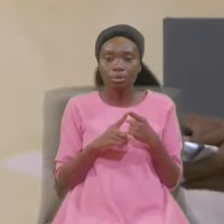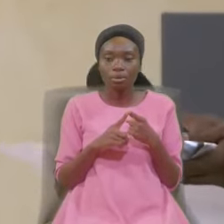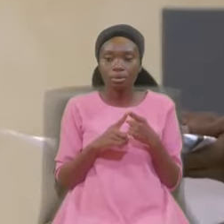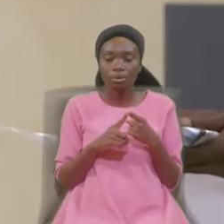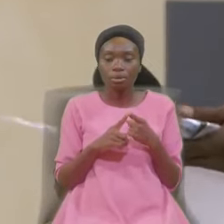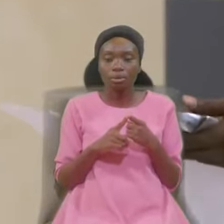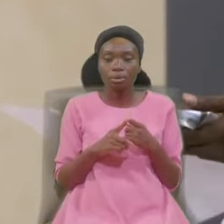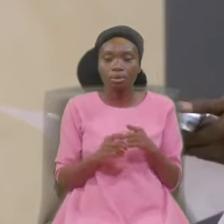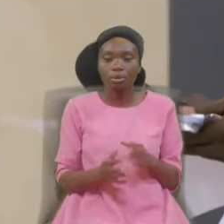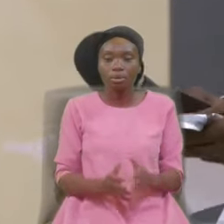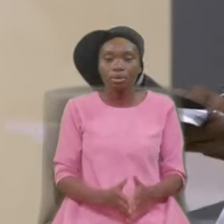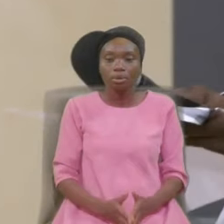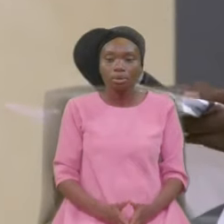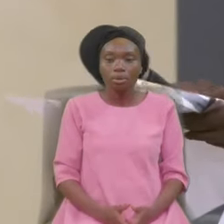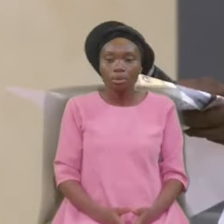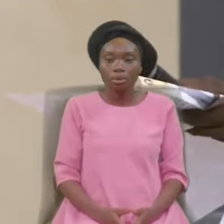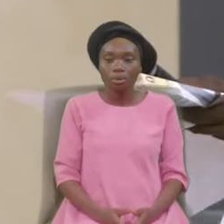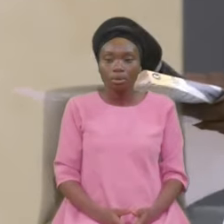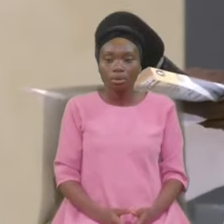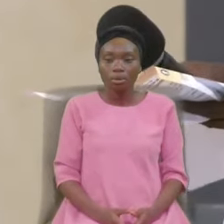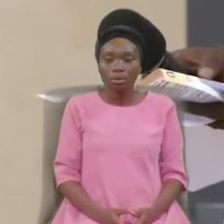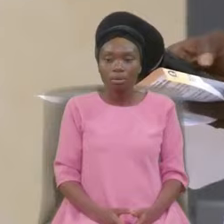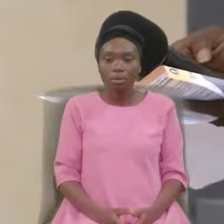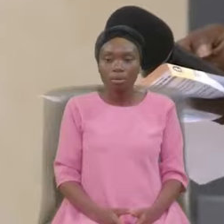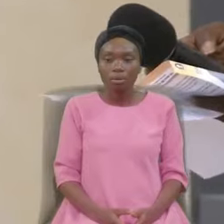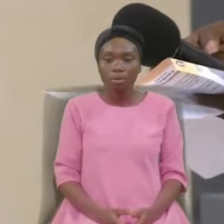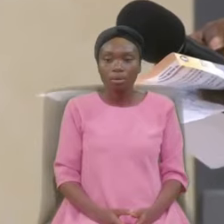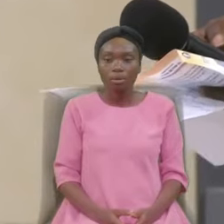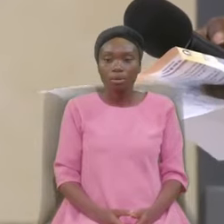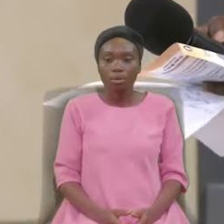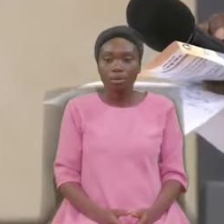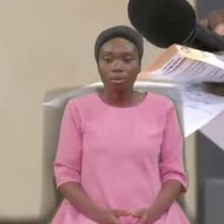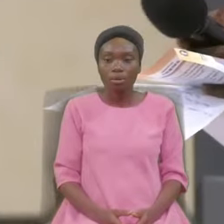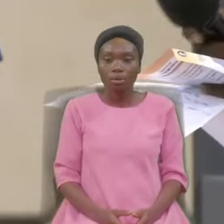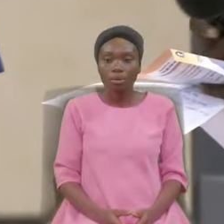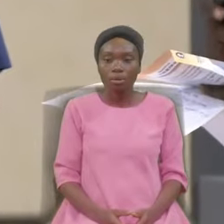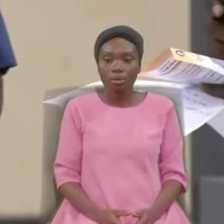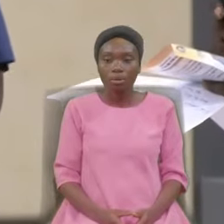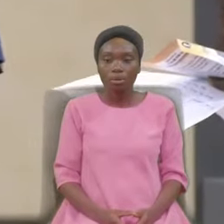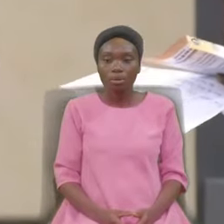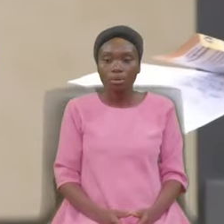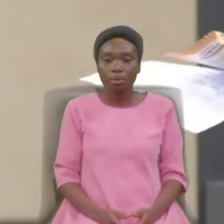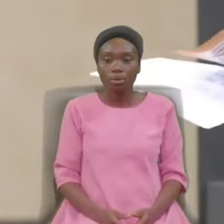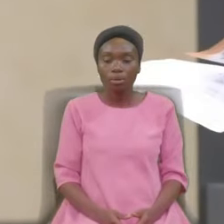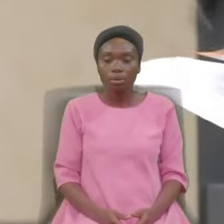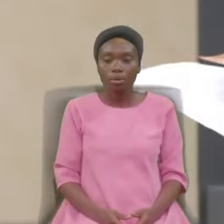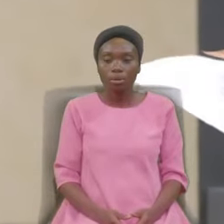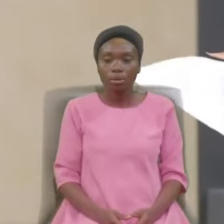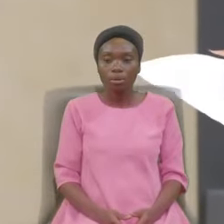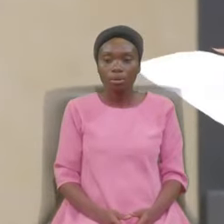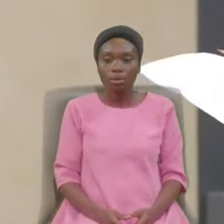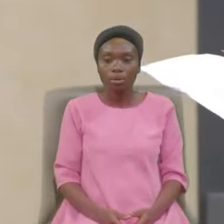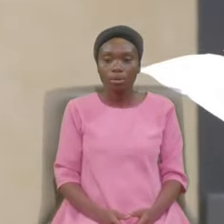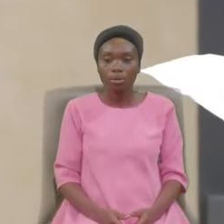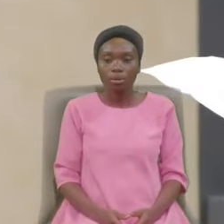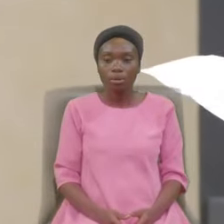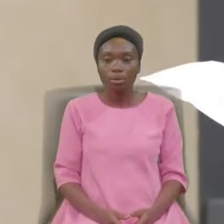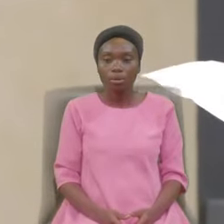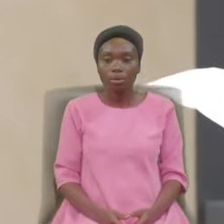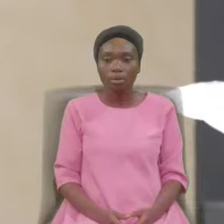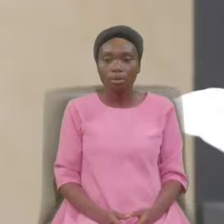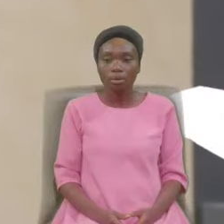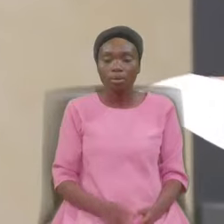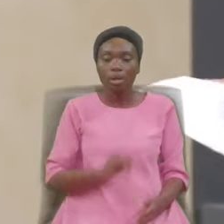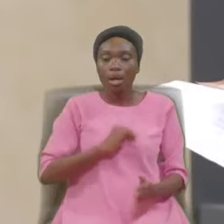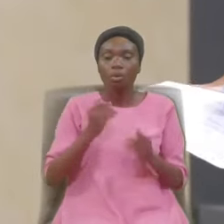Pensinema Group, Old Agege. So I'm here to give testimony, testify to what God